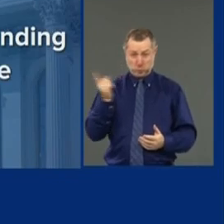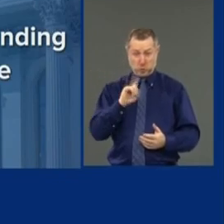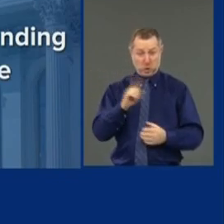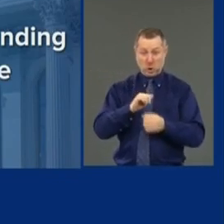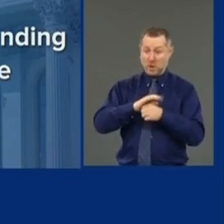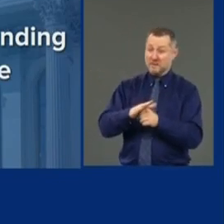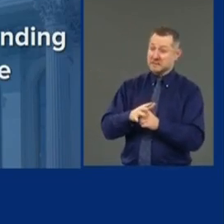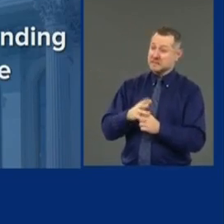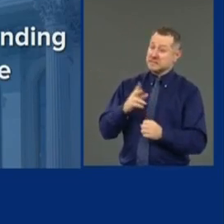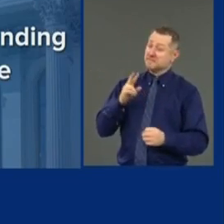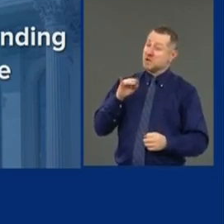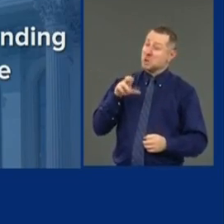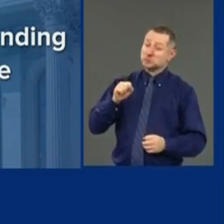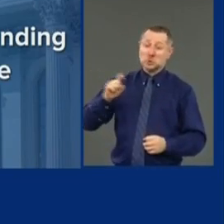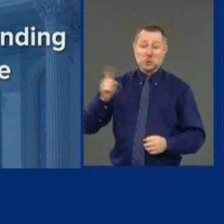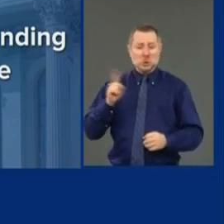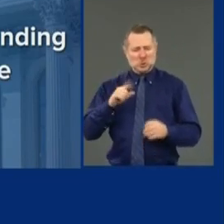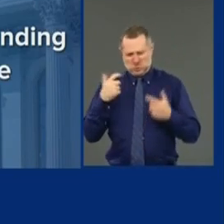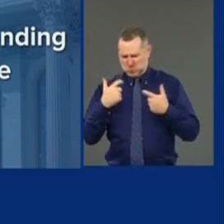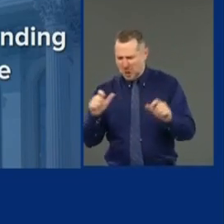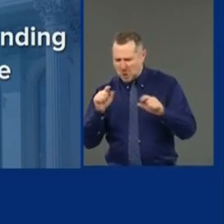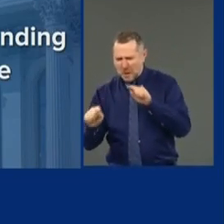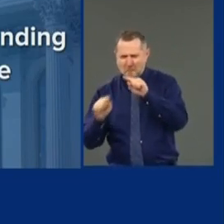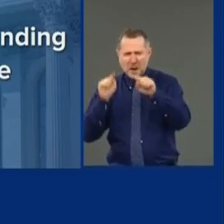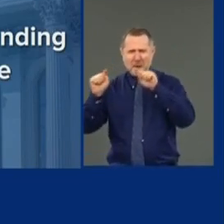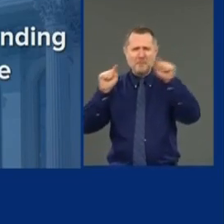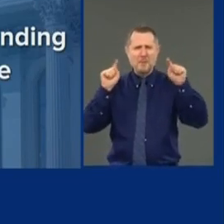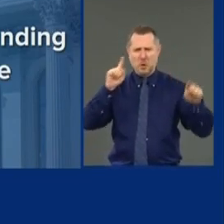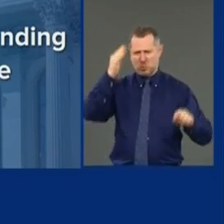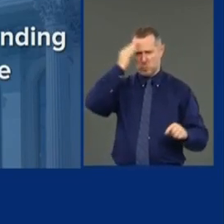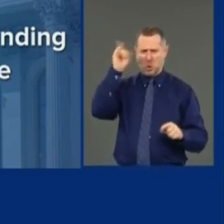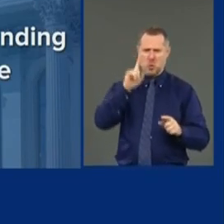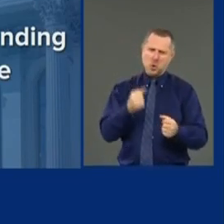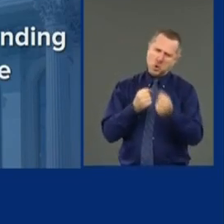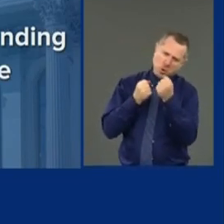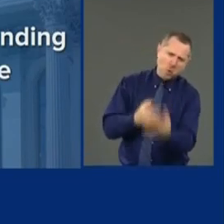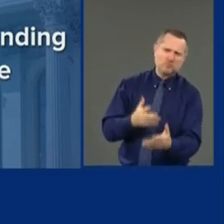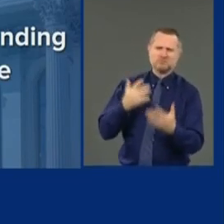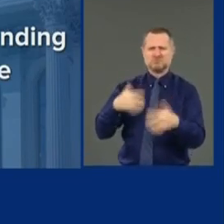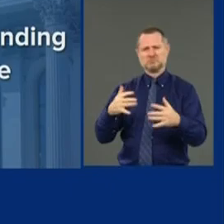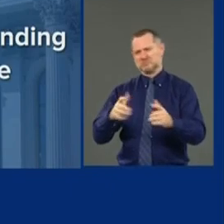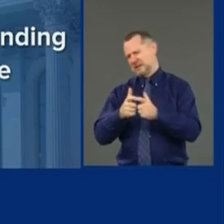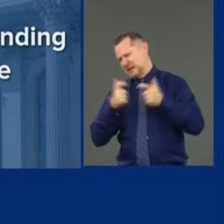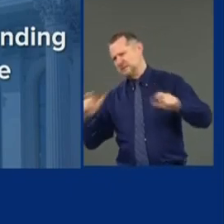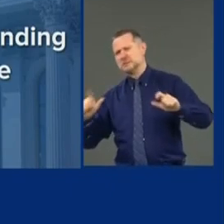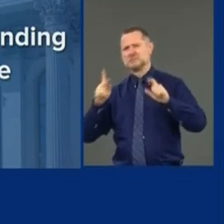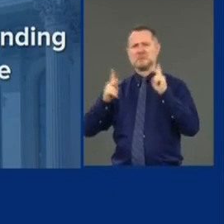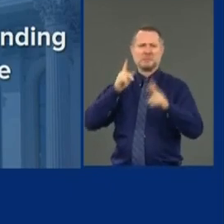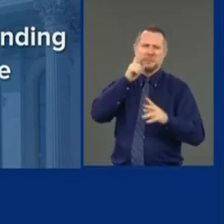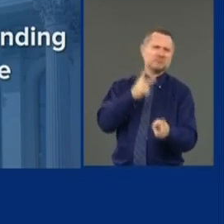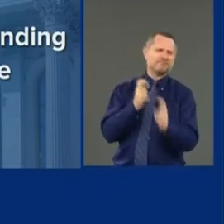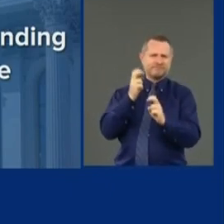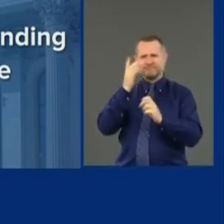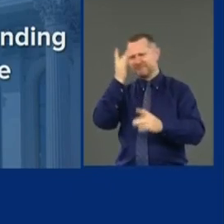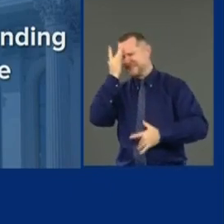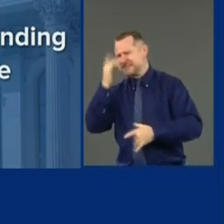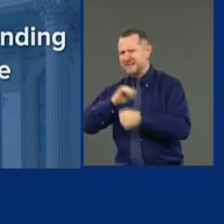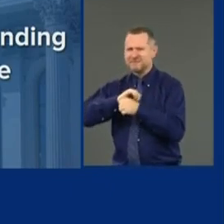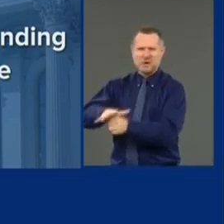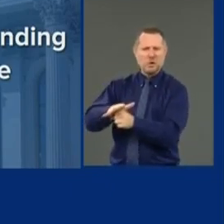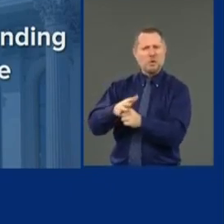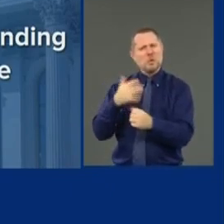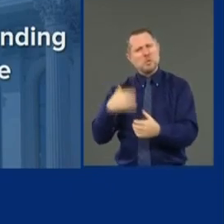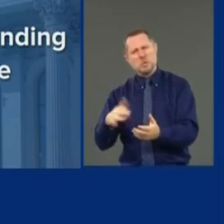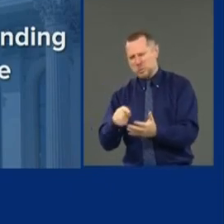country. You know where it's wreaking havoc. You can count the number of deaths and where they are. You can count the number of